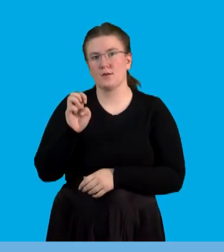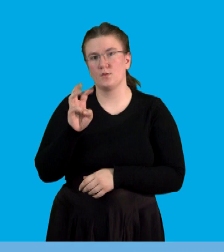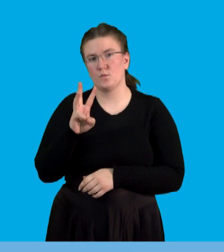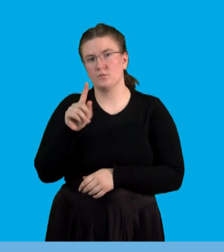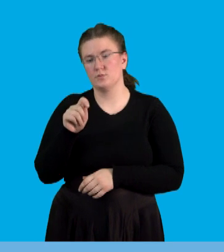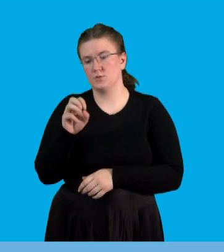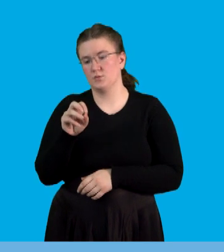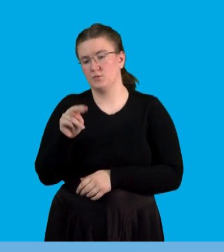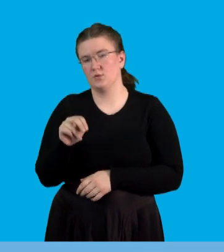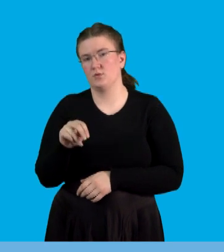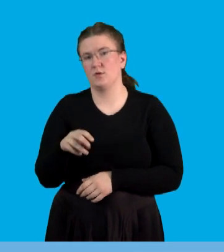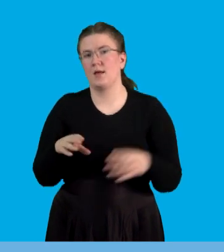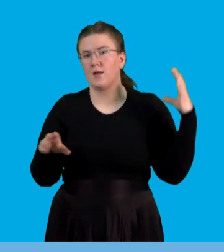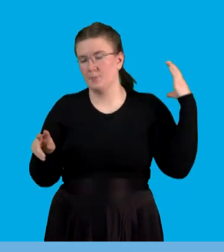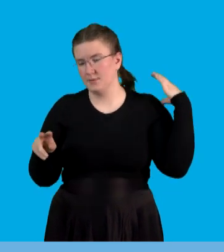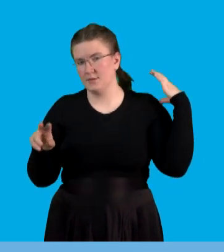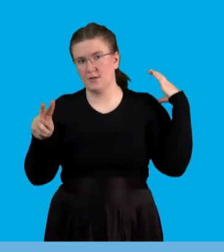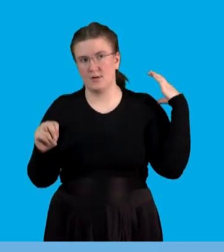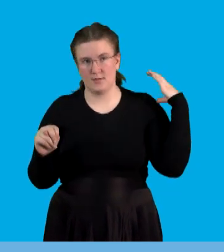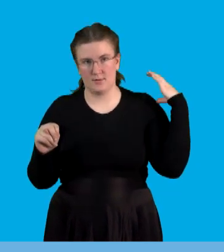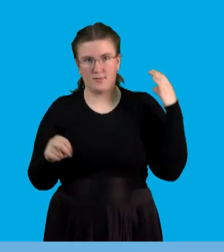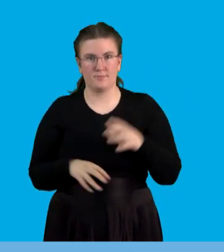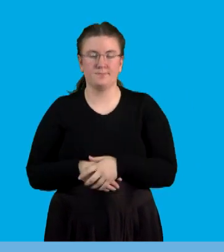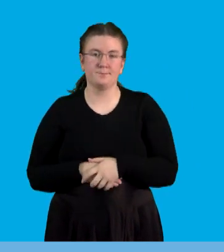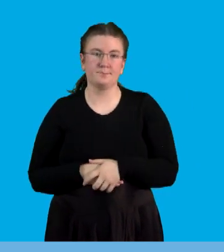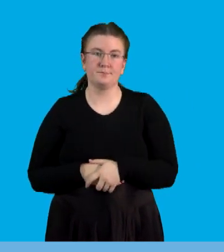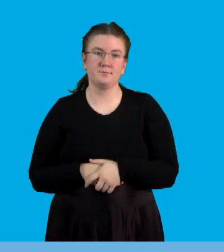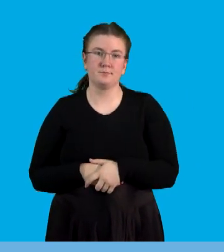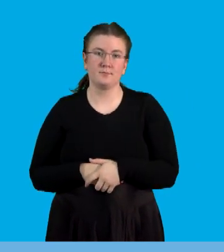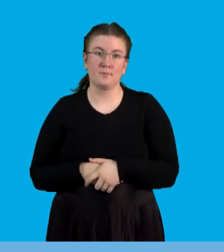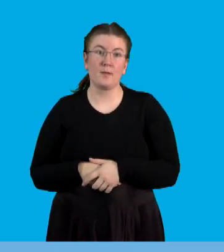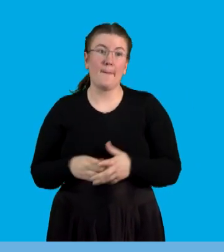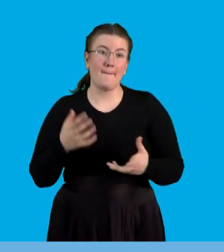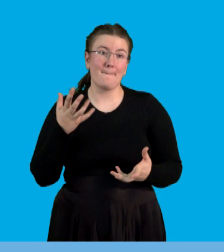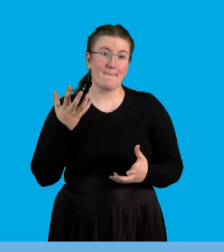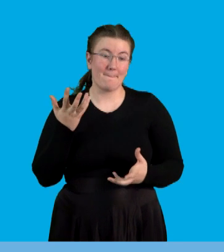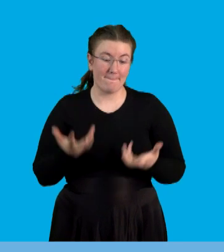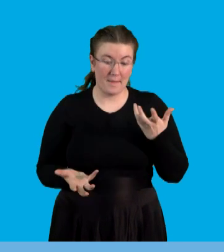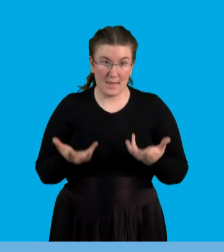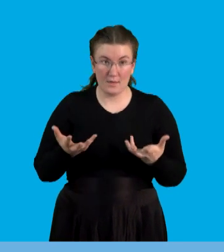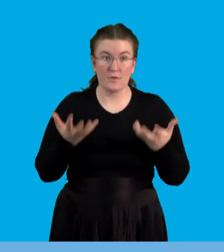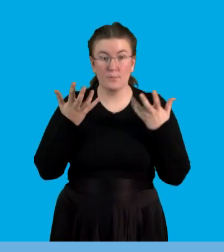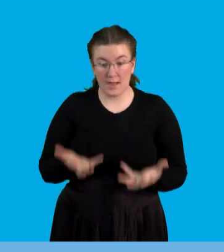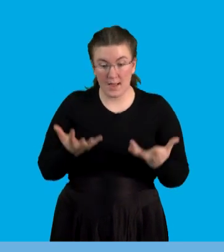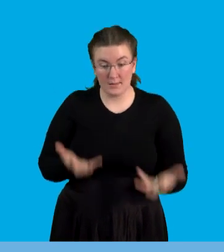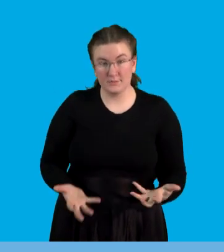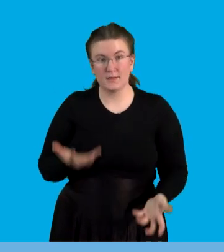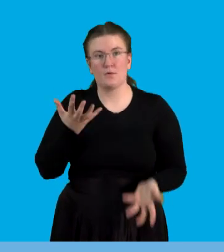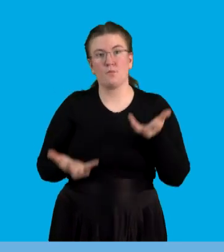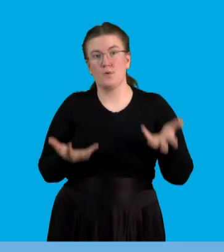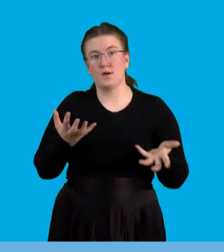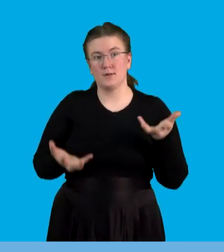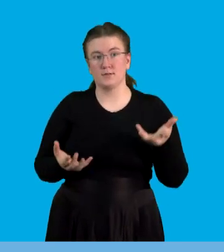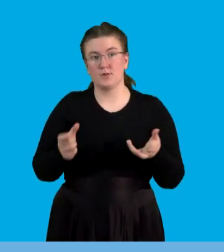letter N as the unit of measure. So the mass and weight of an object in everyday language,